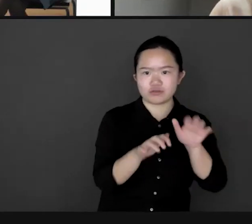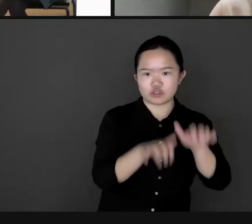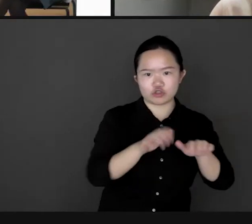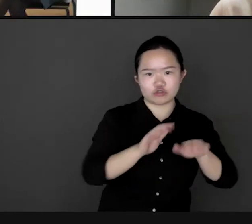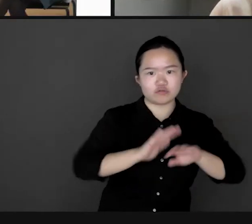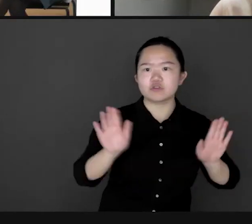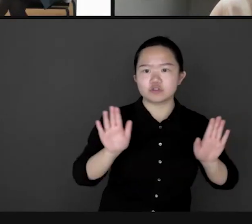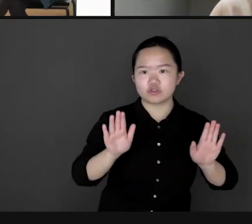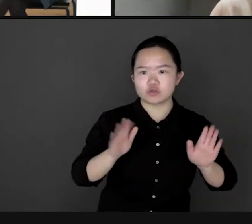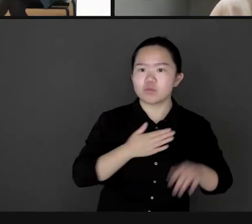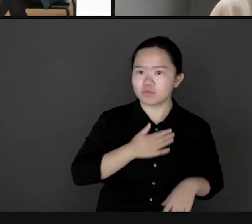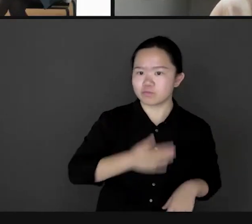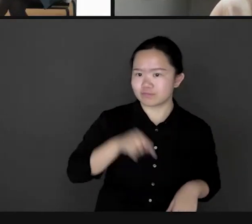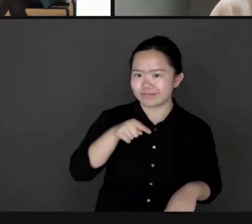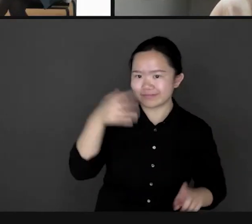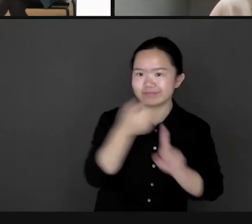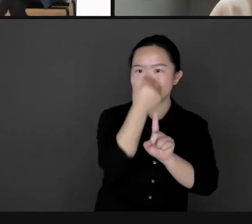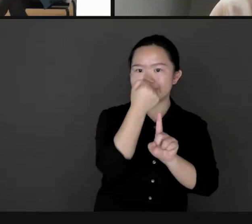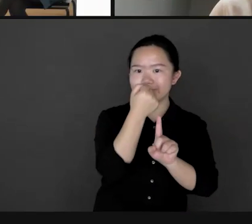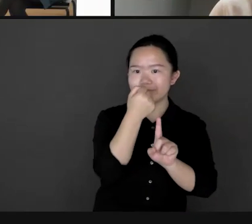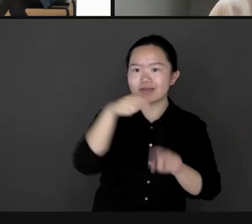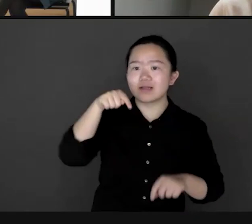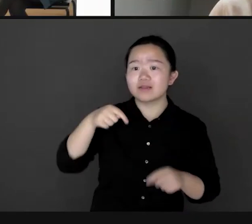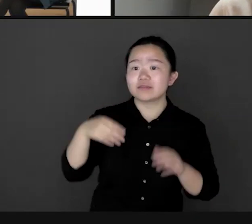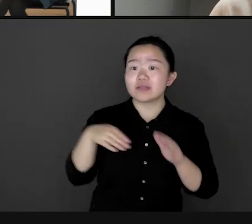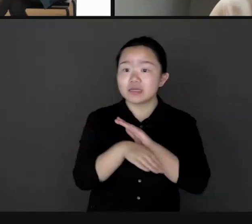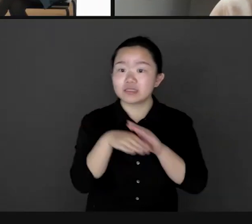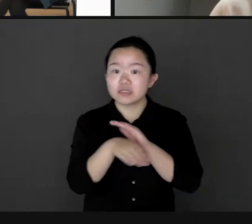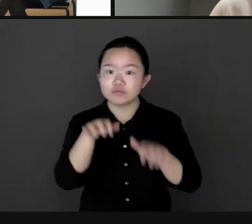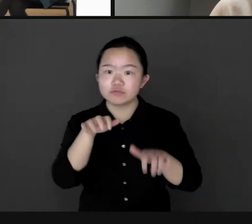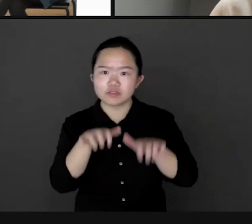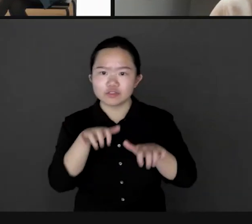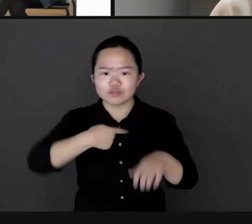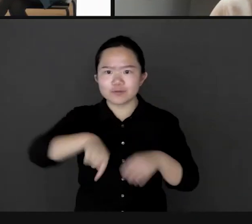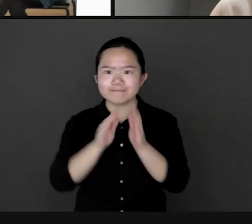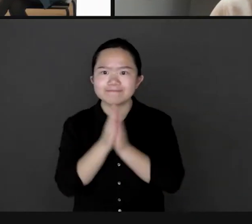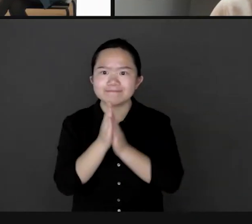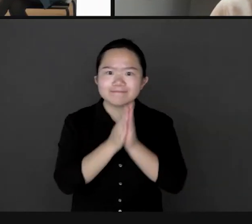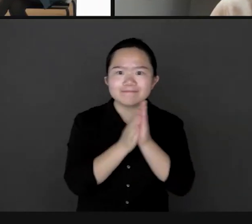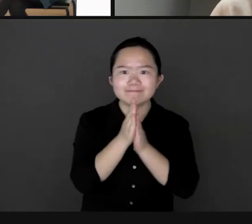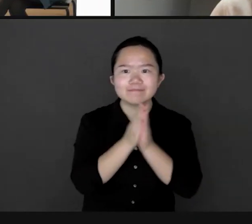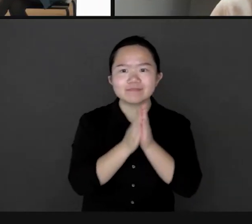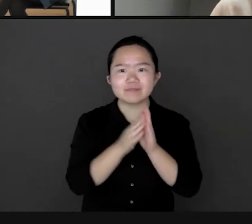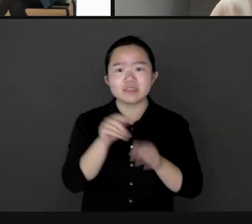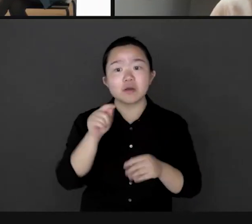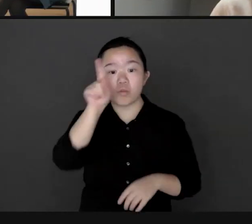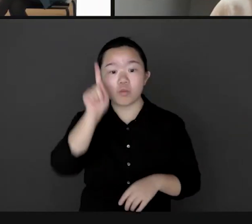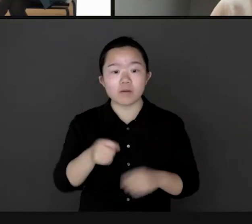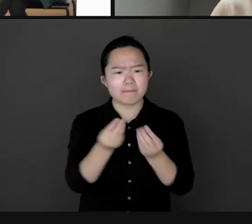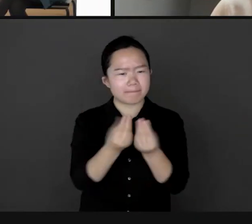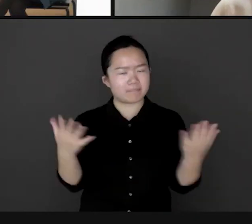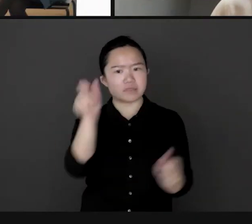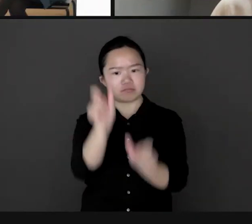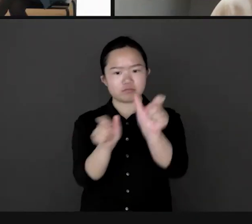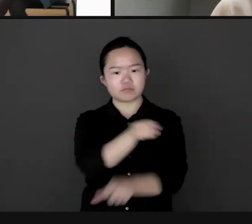Regulation, there was an evaluation. We give our views on how that is easy or not easy for organizations and persons with disabilities to be involved